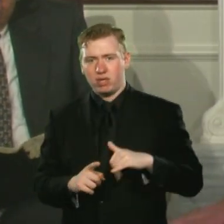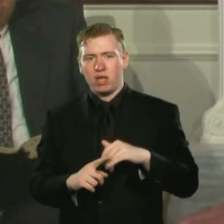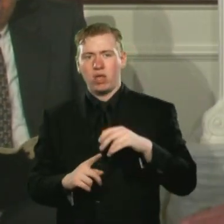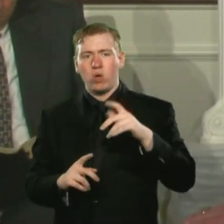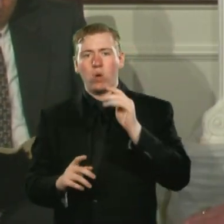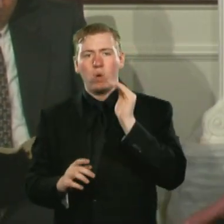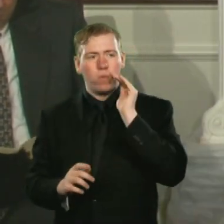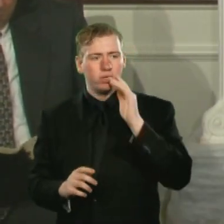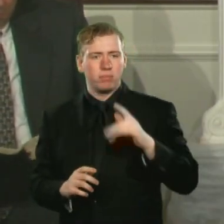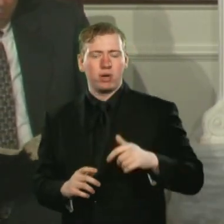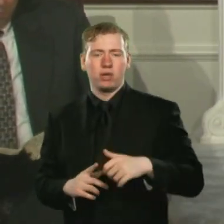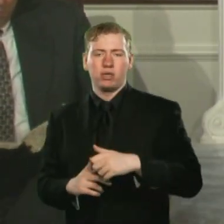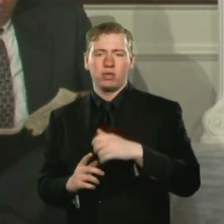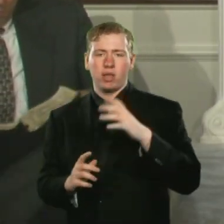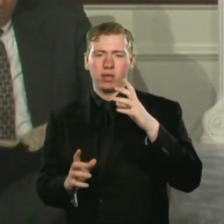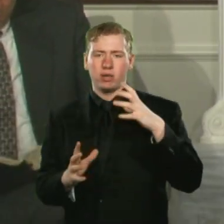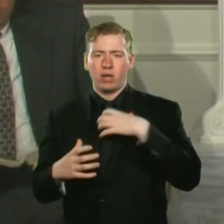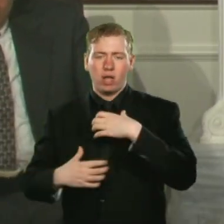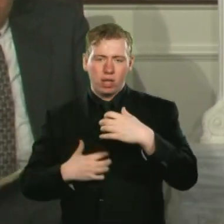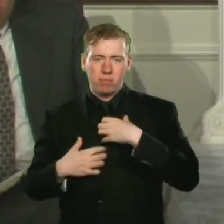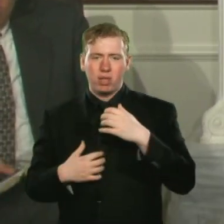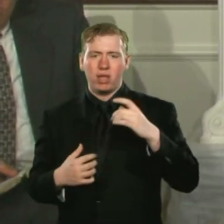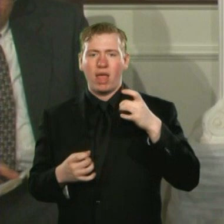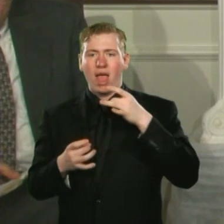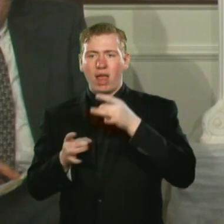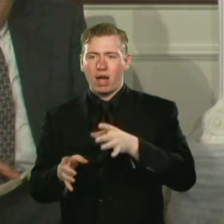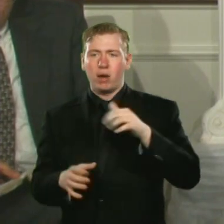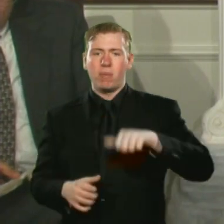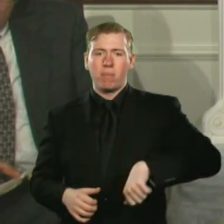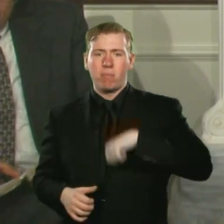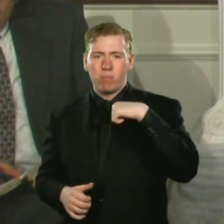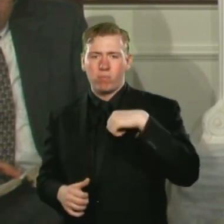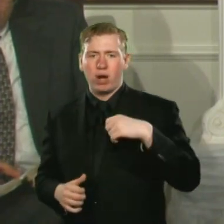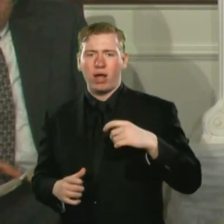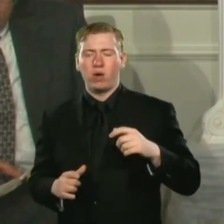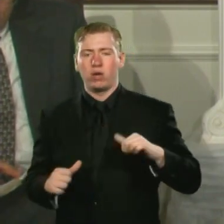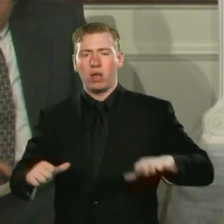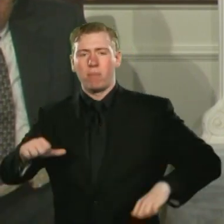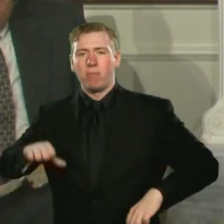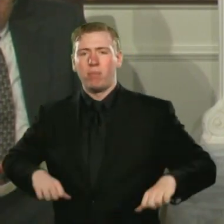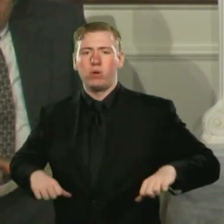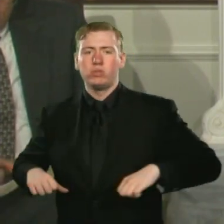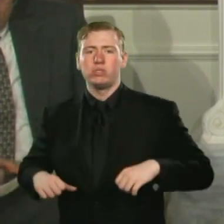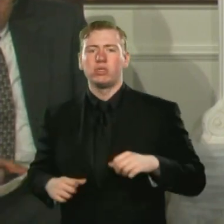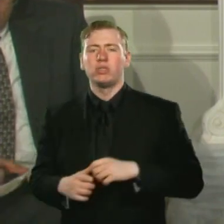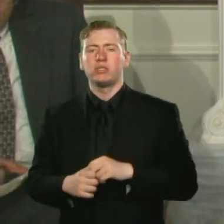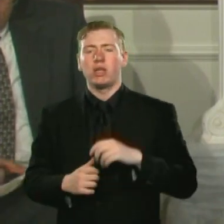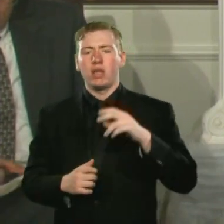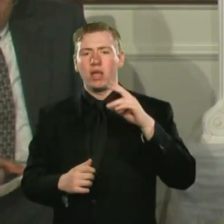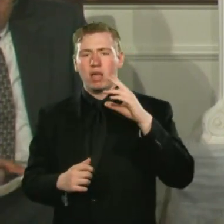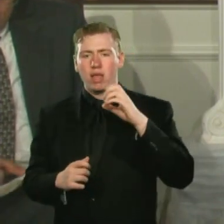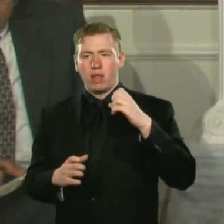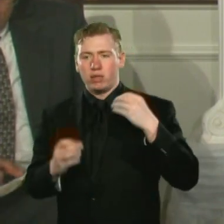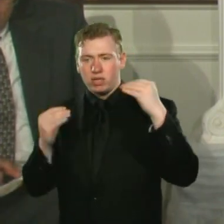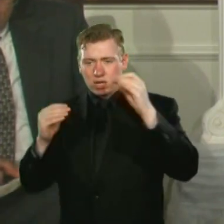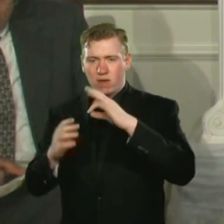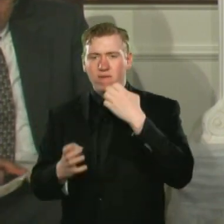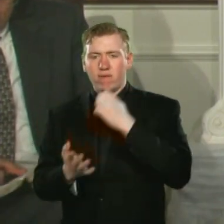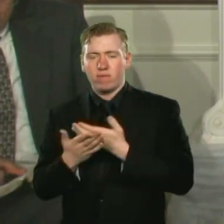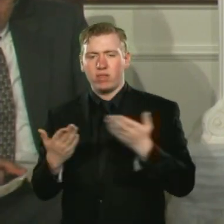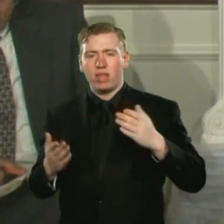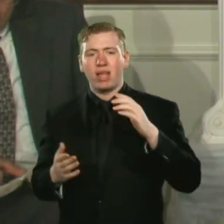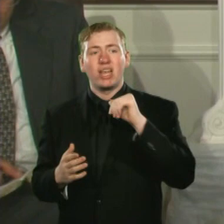backbiters, haters of God, despiteful, proud, boasters, inventors of evil things, and disobedient to